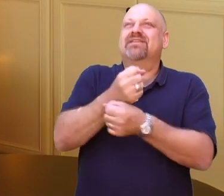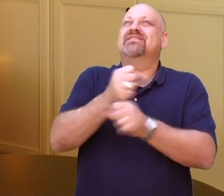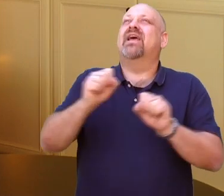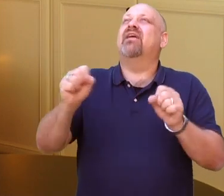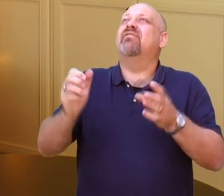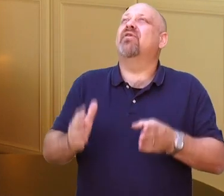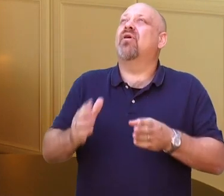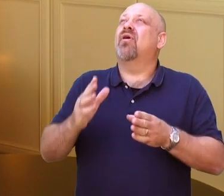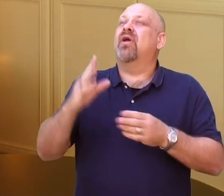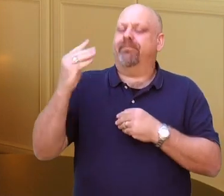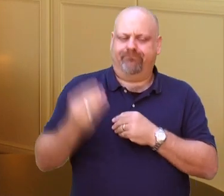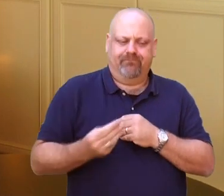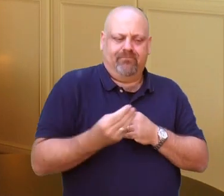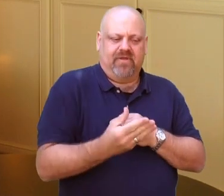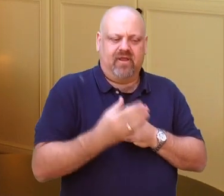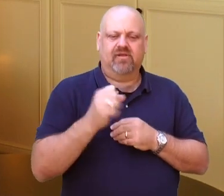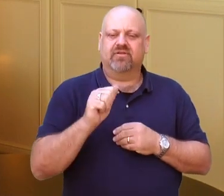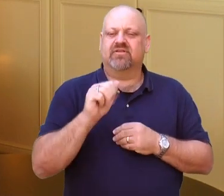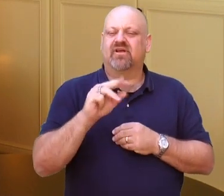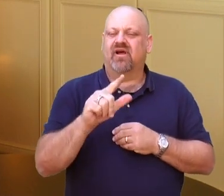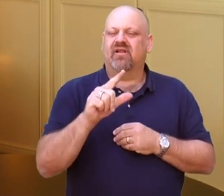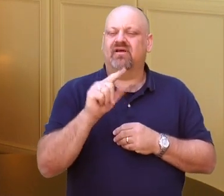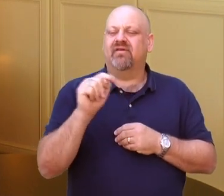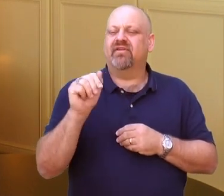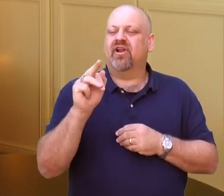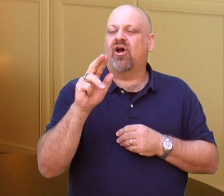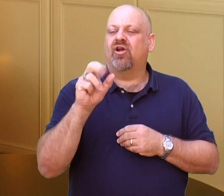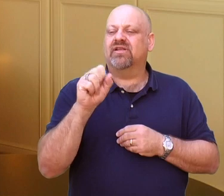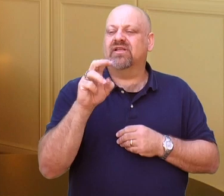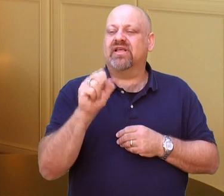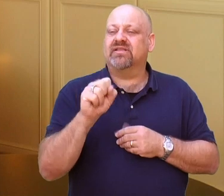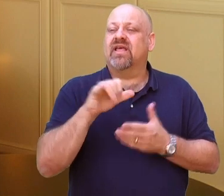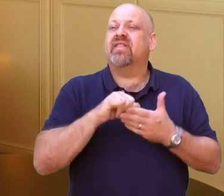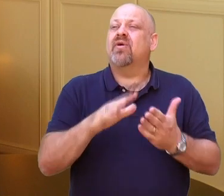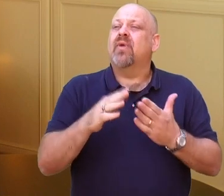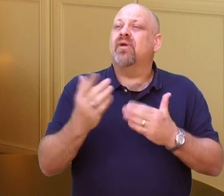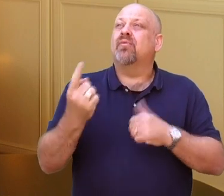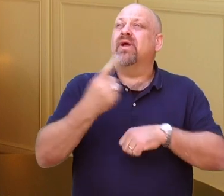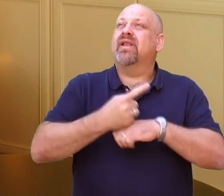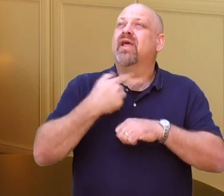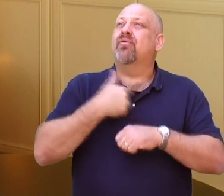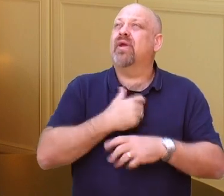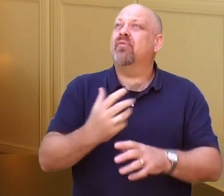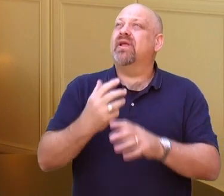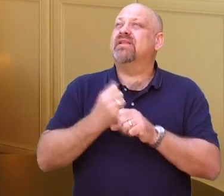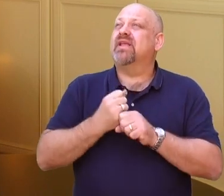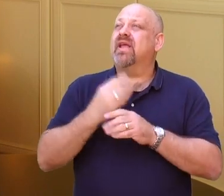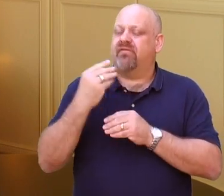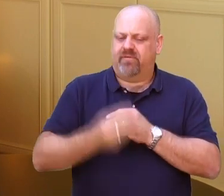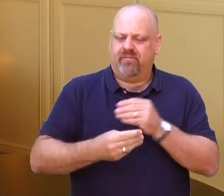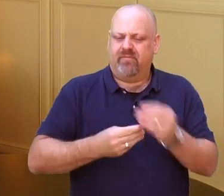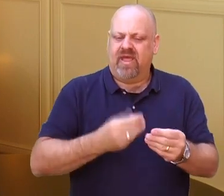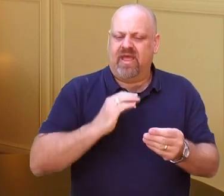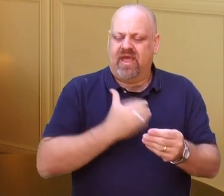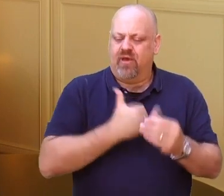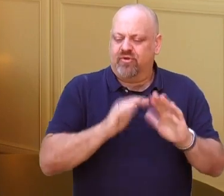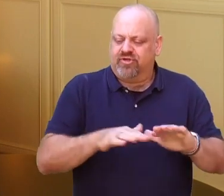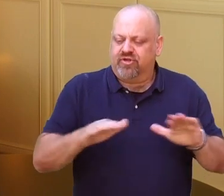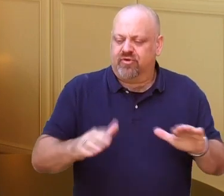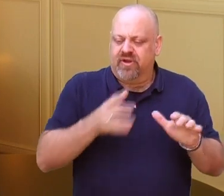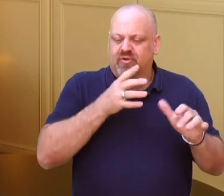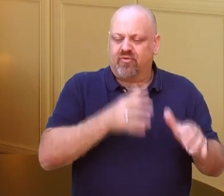passed to Saul of Tarsus so that we one day might receive and pass it on to our children,